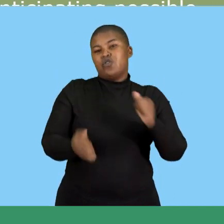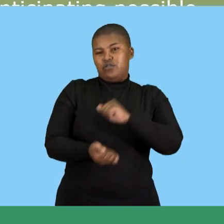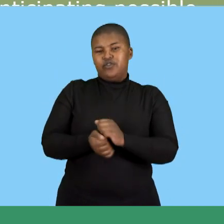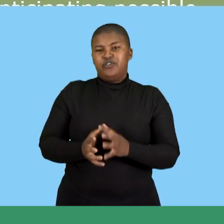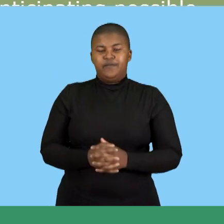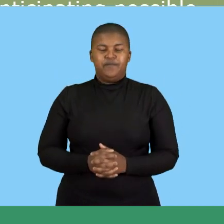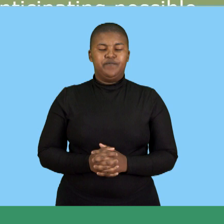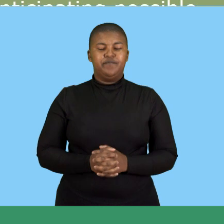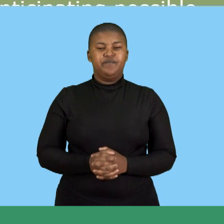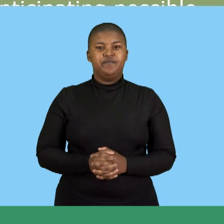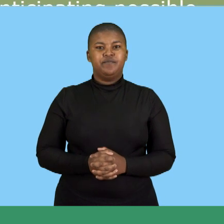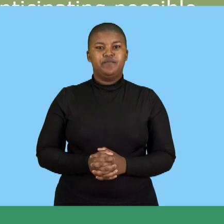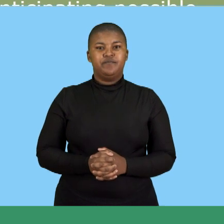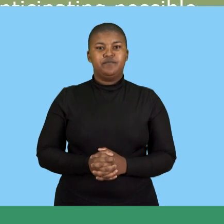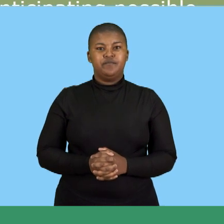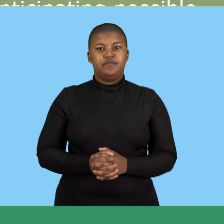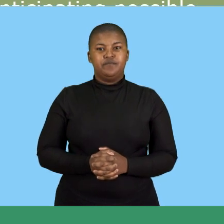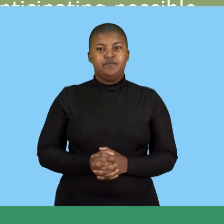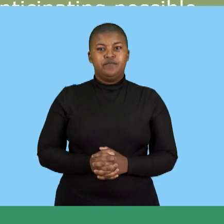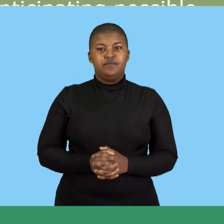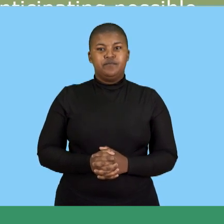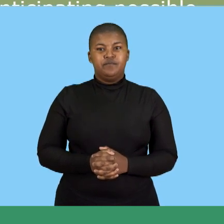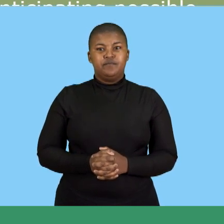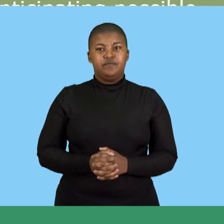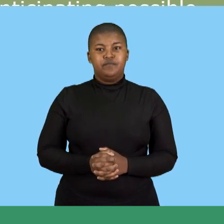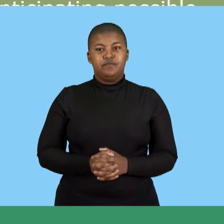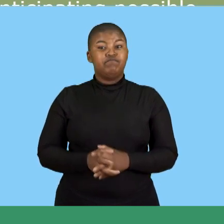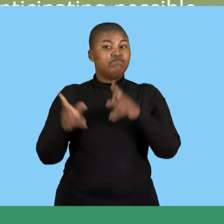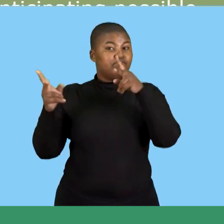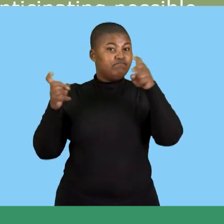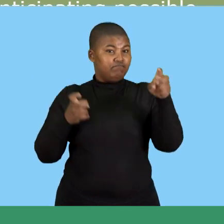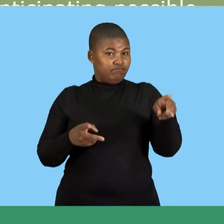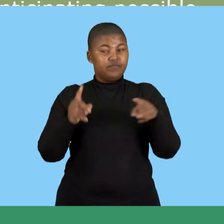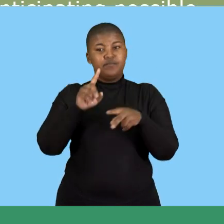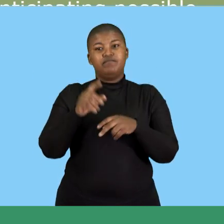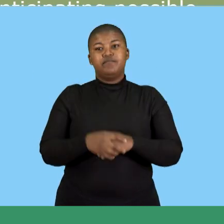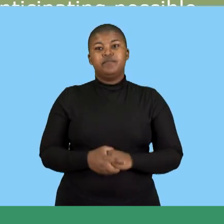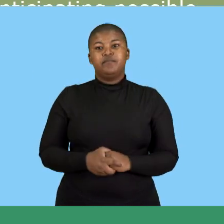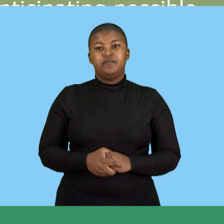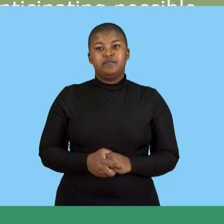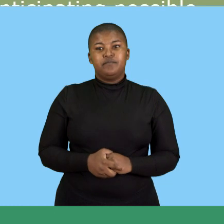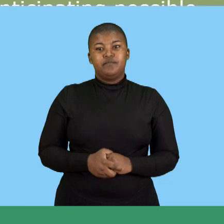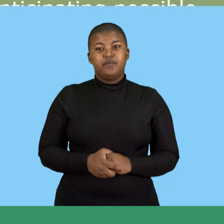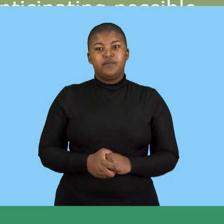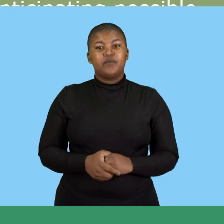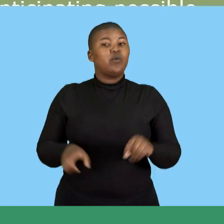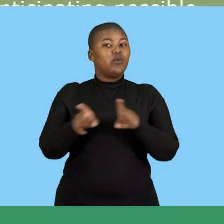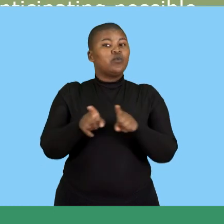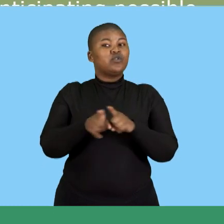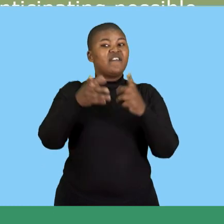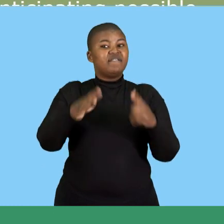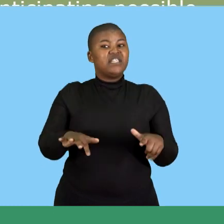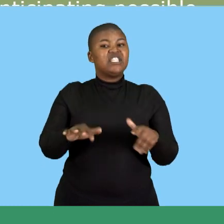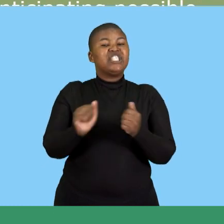included introduction, body, and conclusion. So this sentence is to be considered. He also had to